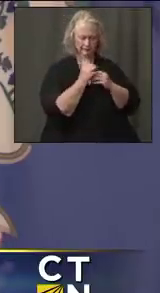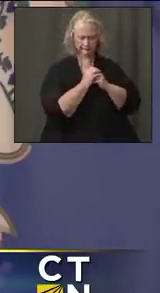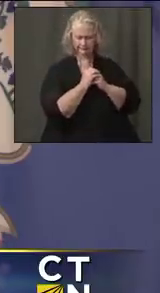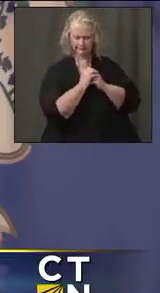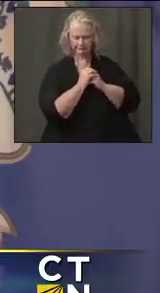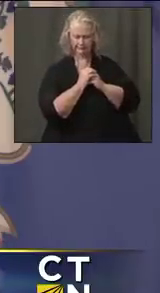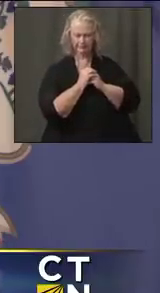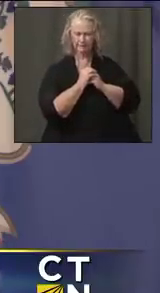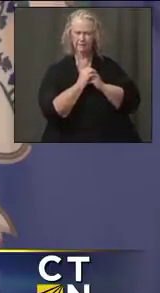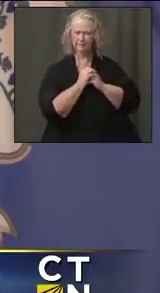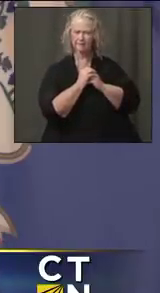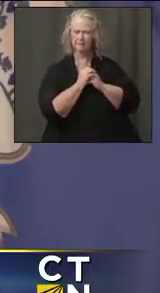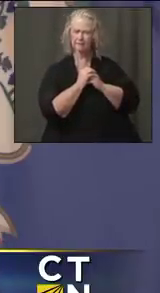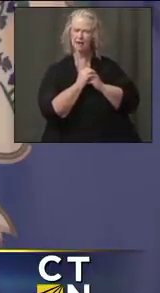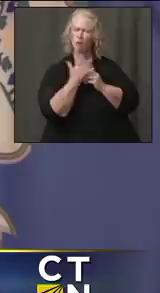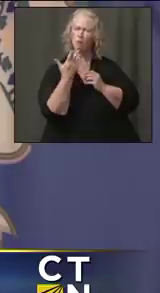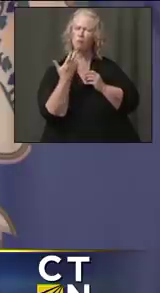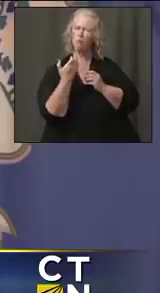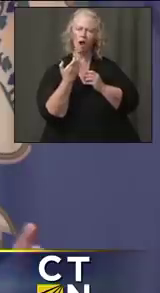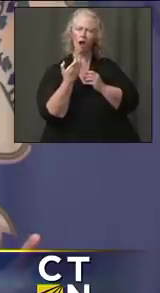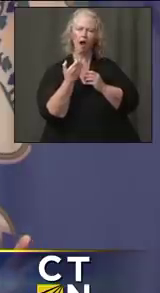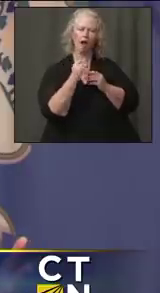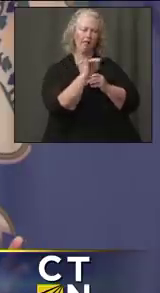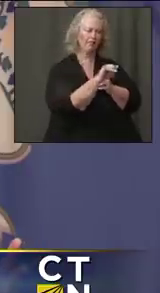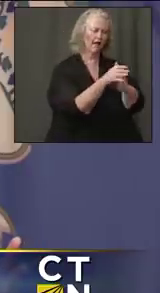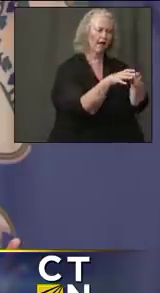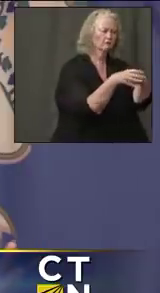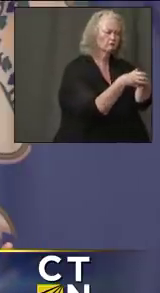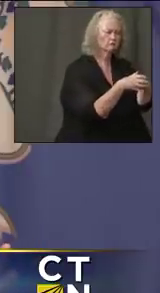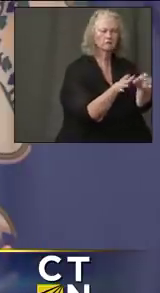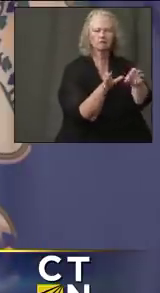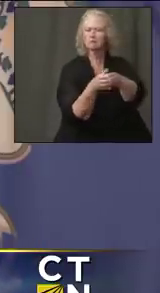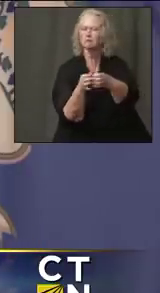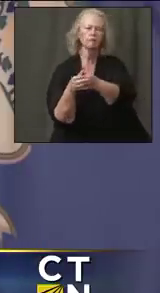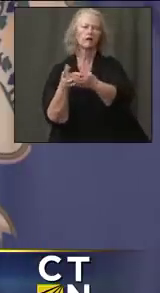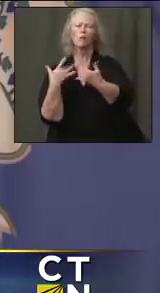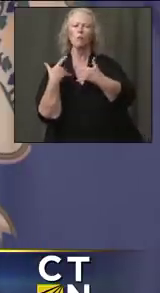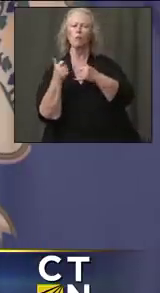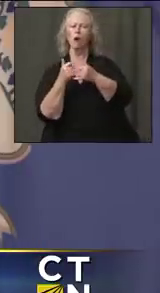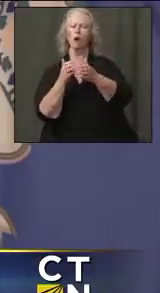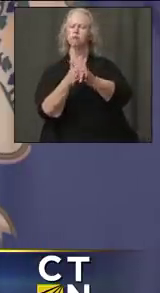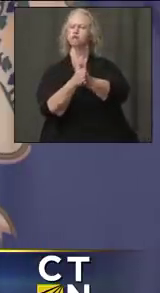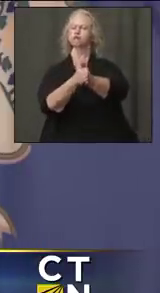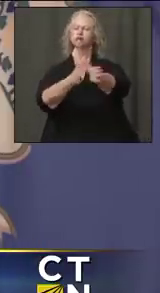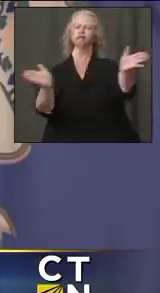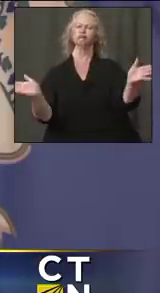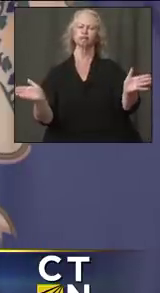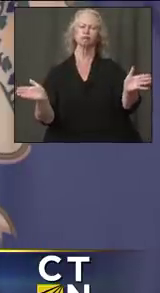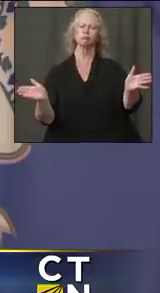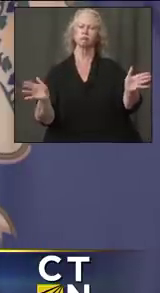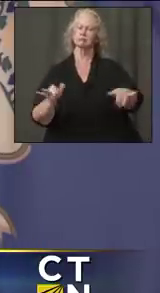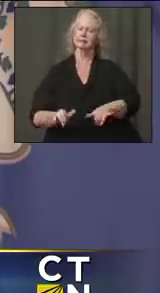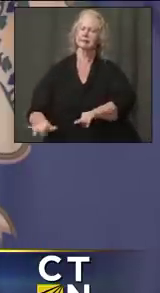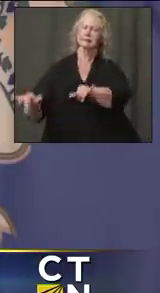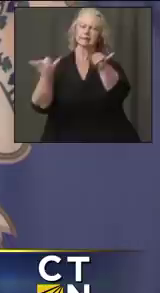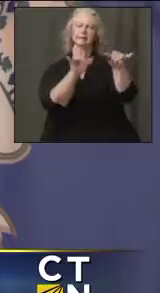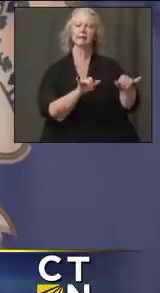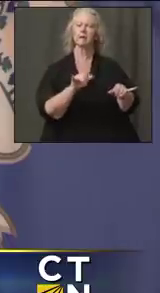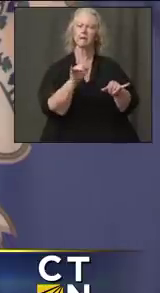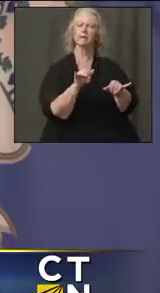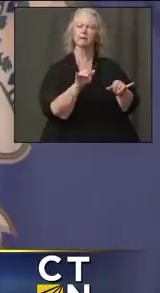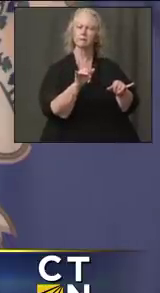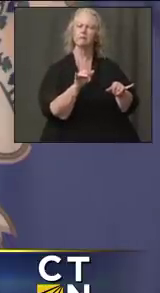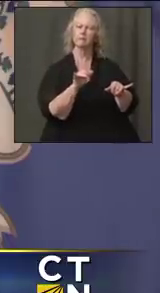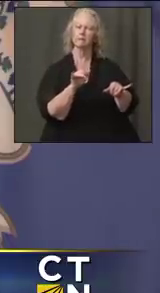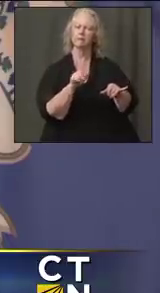best to do this on a statewide basis. We wanted to have some consistency across all 169 of our towns.